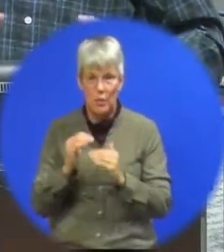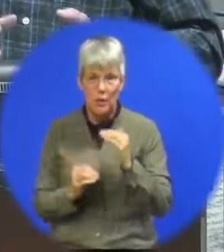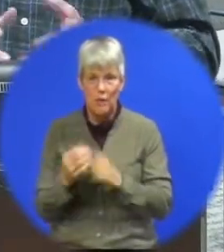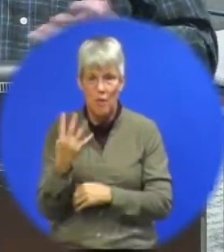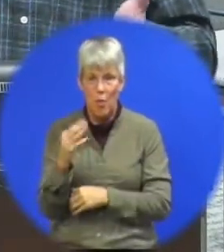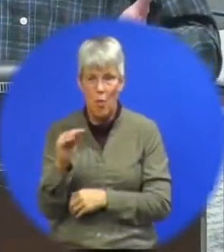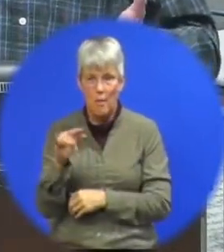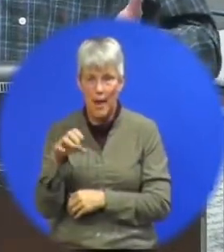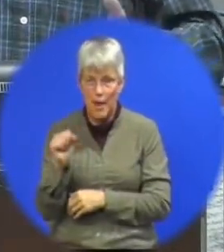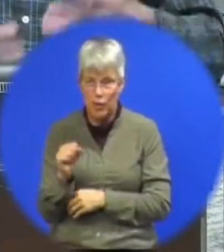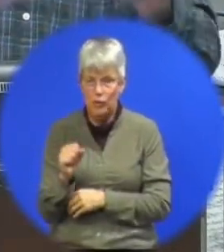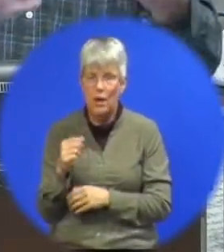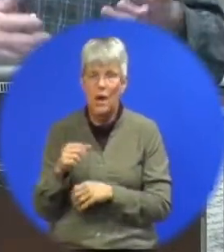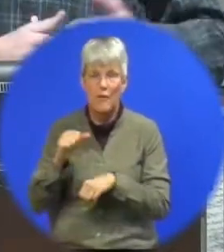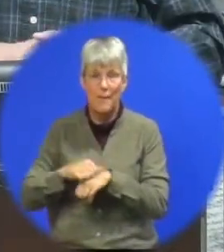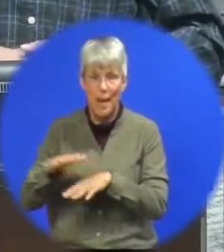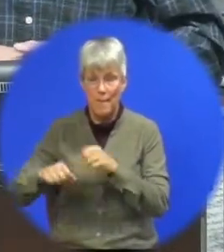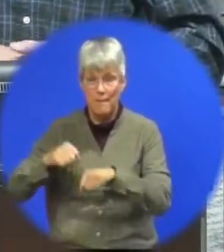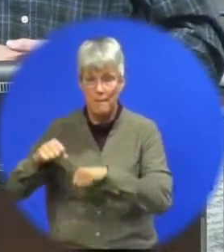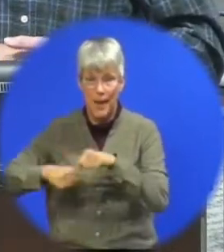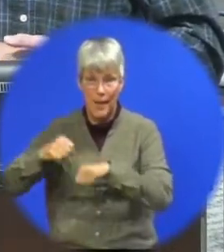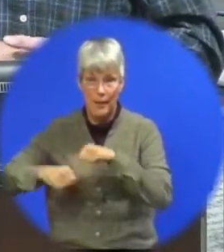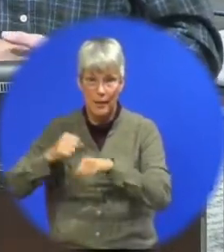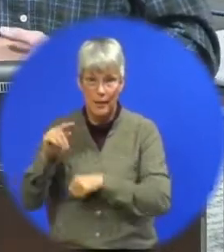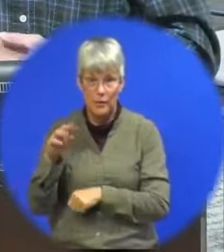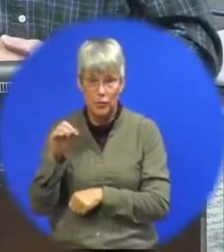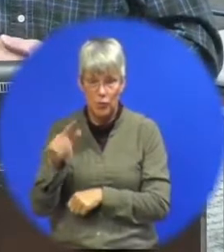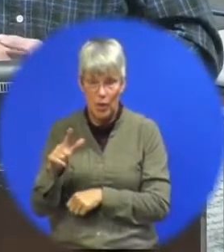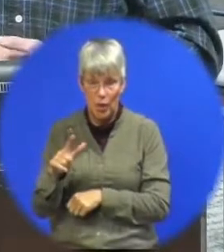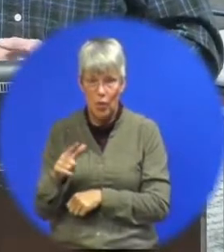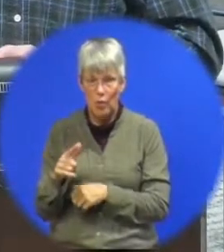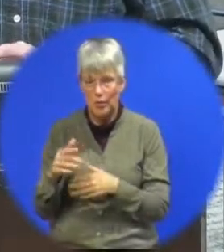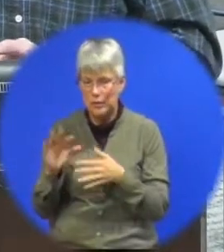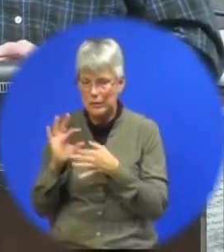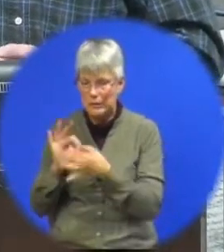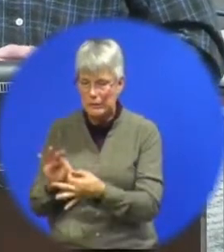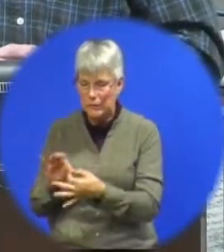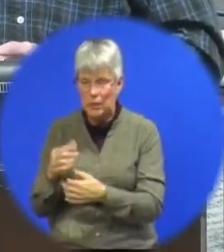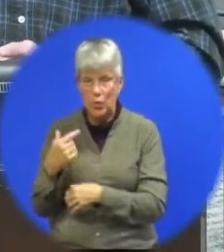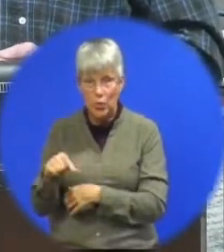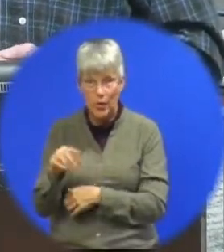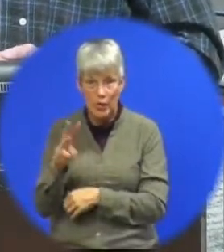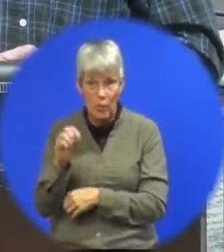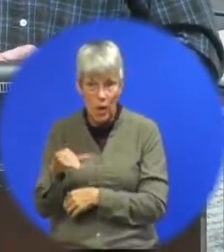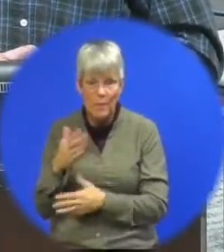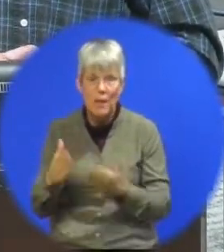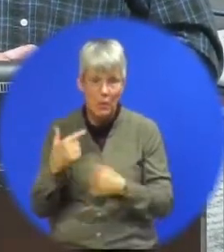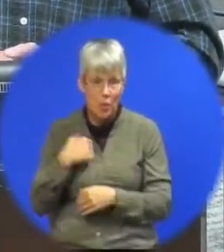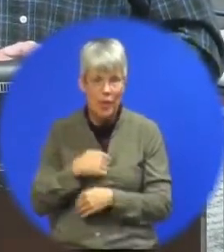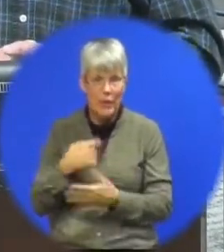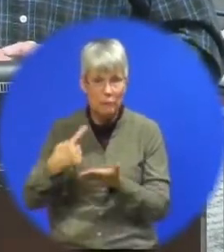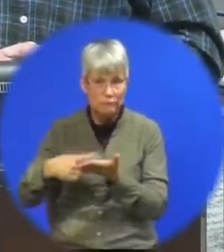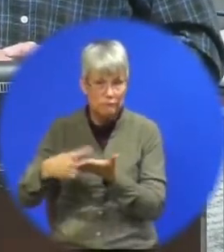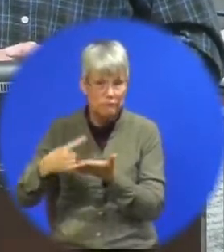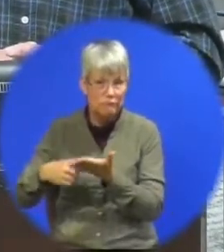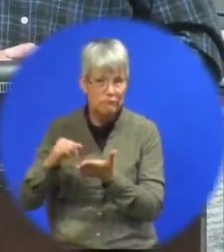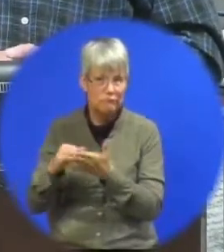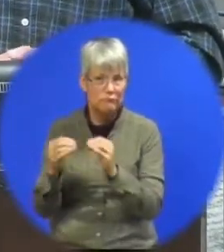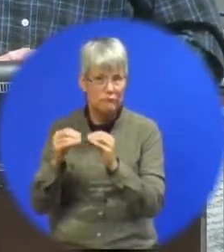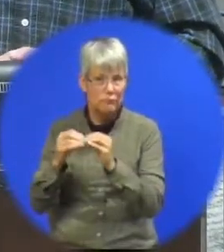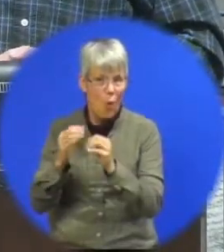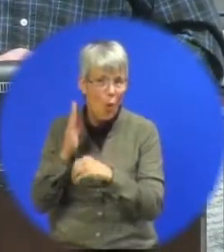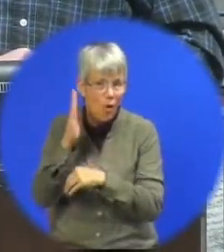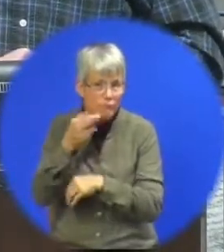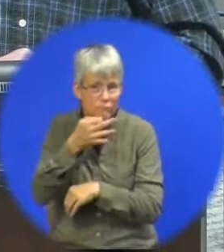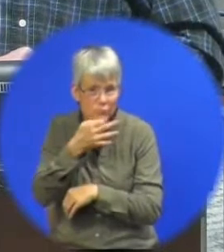of mountain bike trail off the Greenway, so we'll hopefully be able to talk to you a little bit about that in the near future, and about